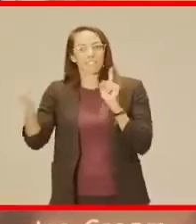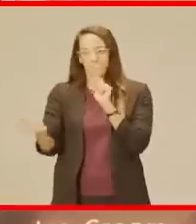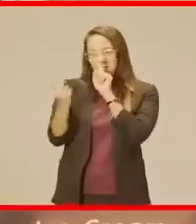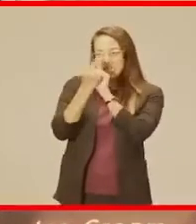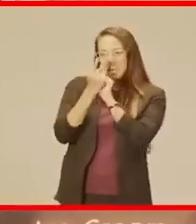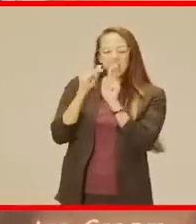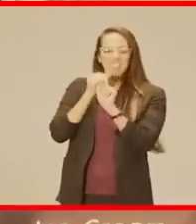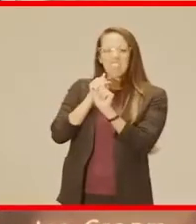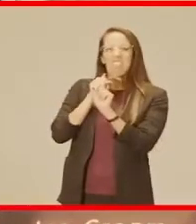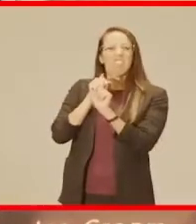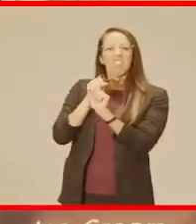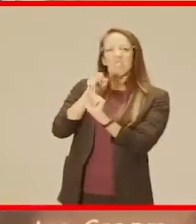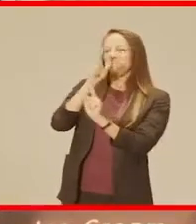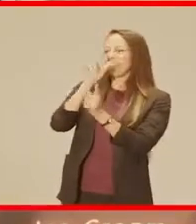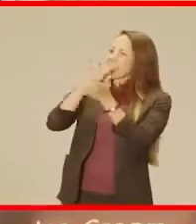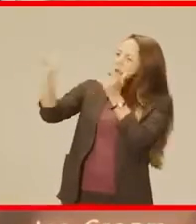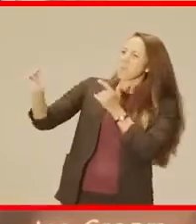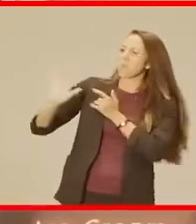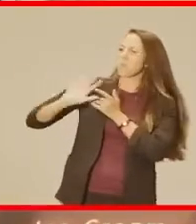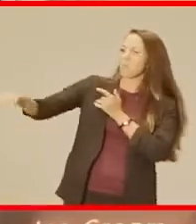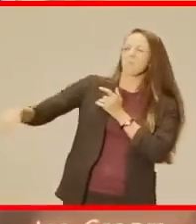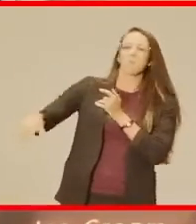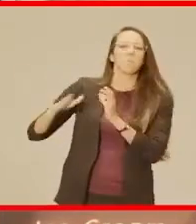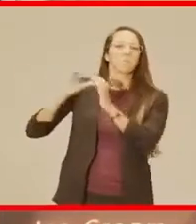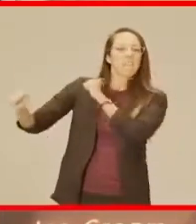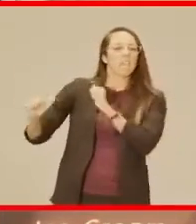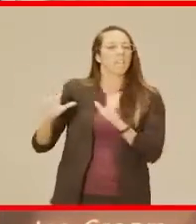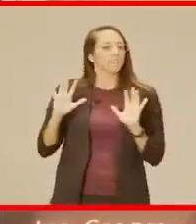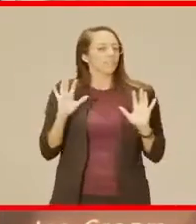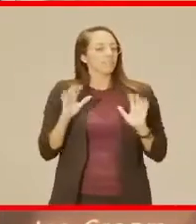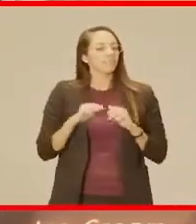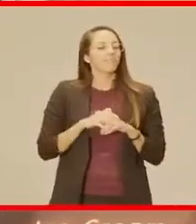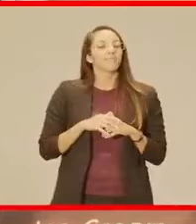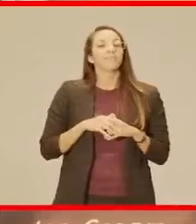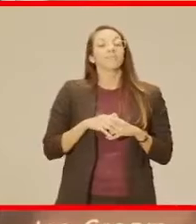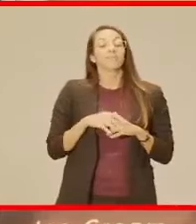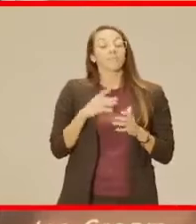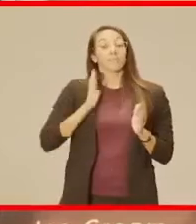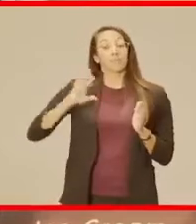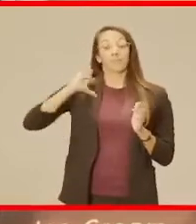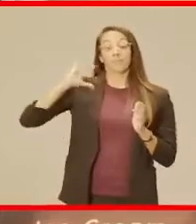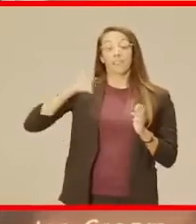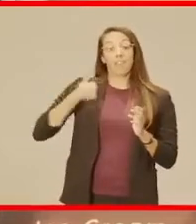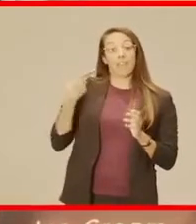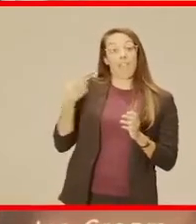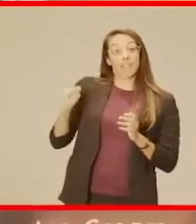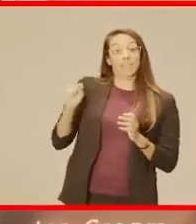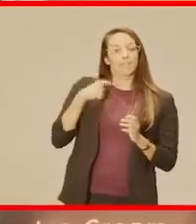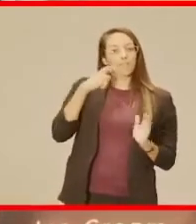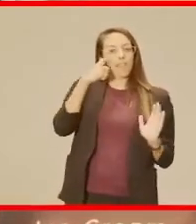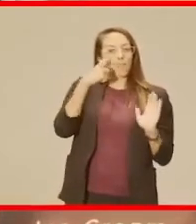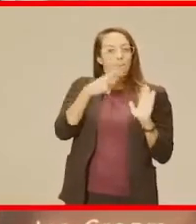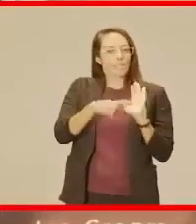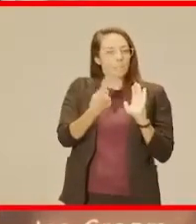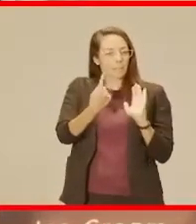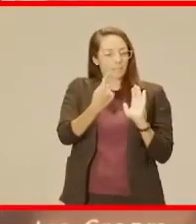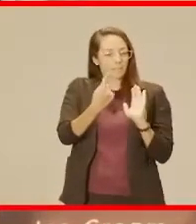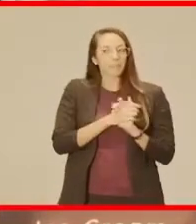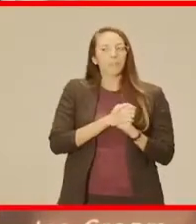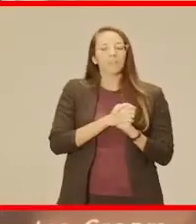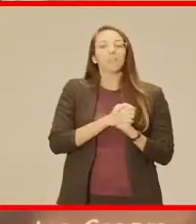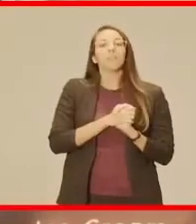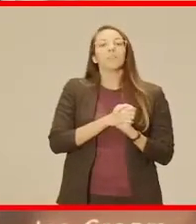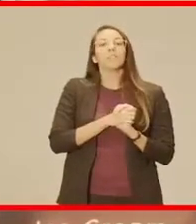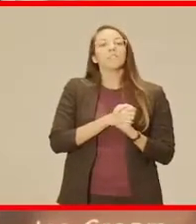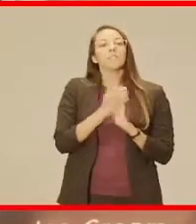But later on, when I was in high school, I noticed something. A lot of the inappropriate